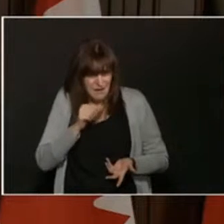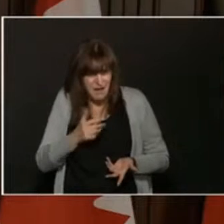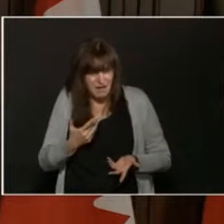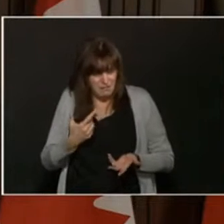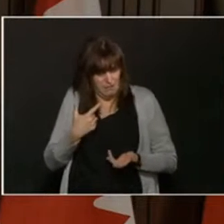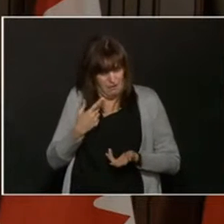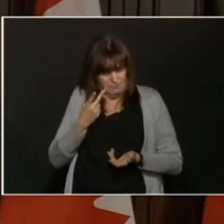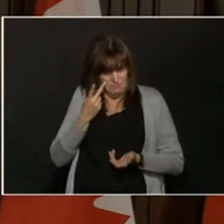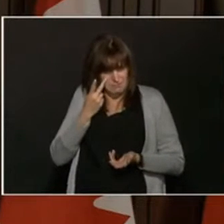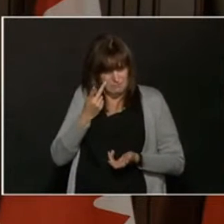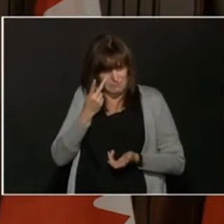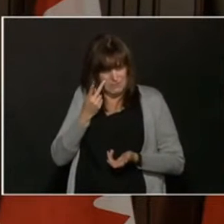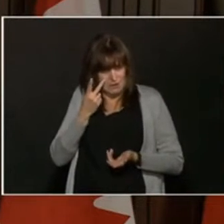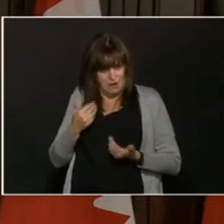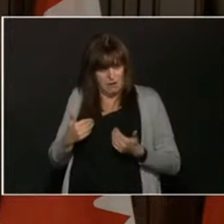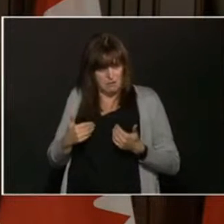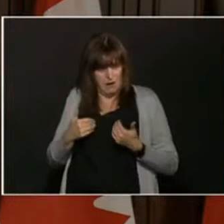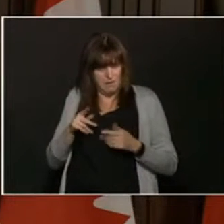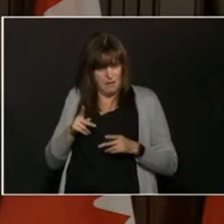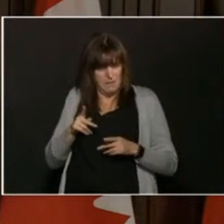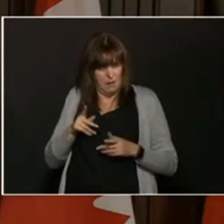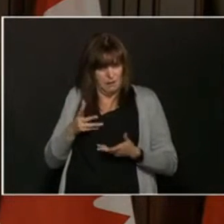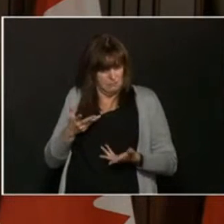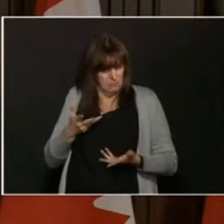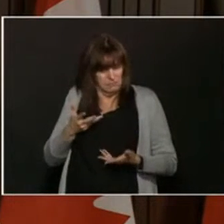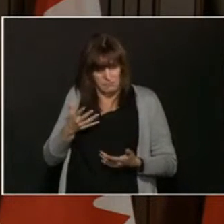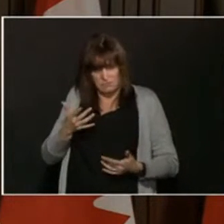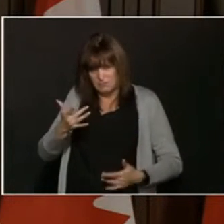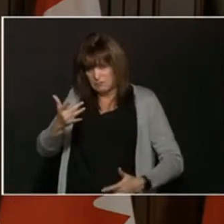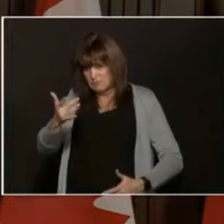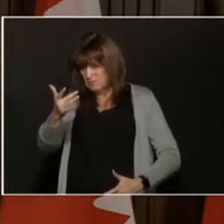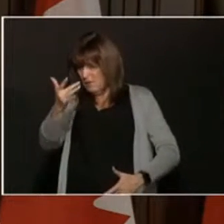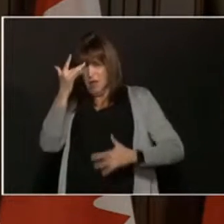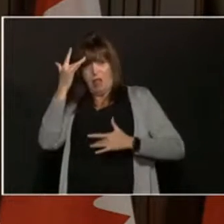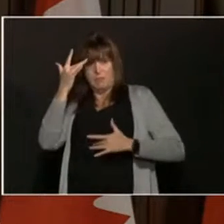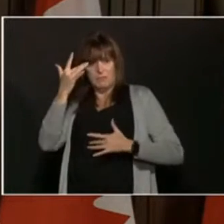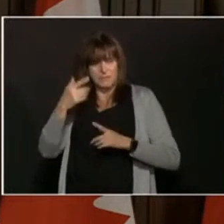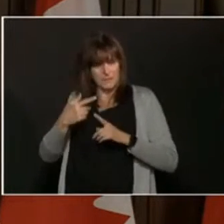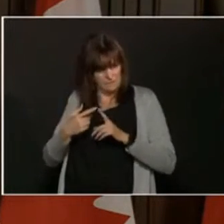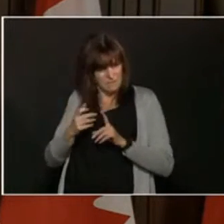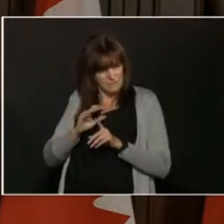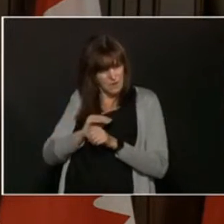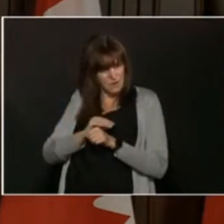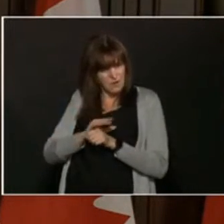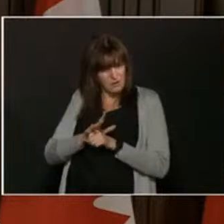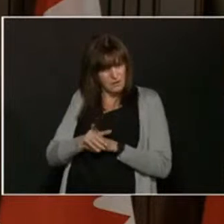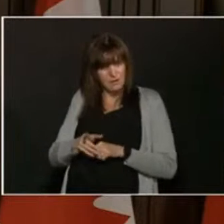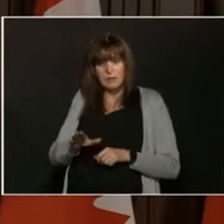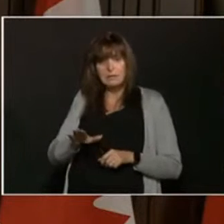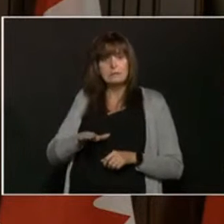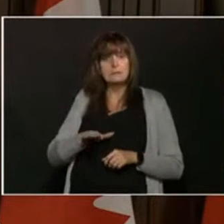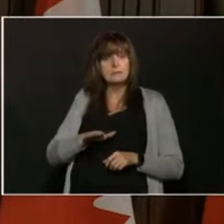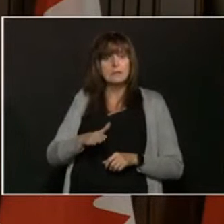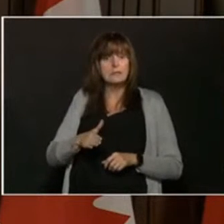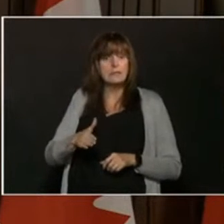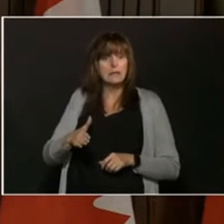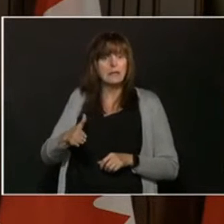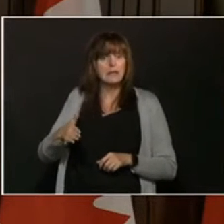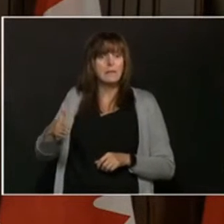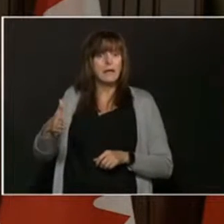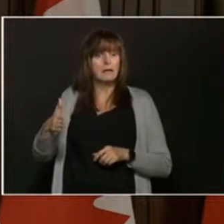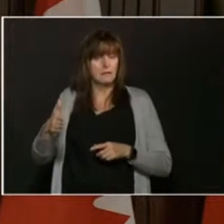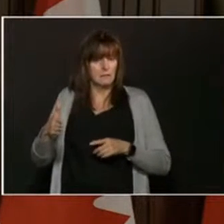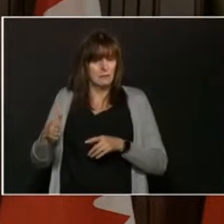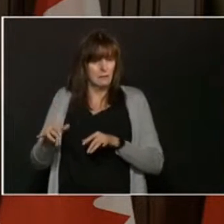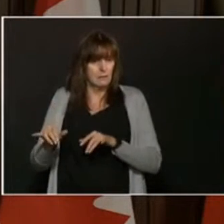are younger getting COVID, and although the mortality rate may not be as high, we certainly can see continued